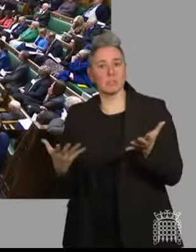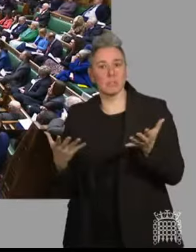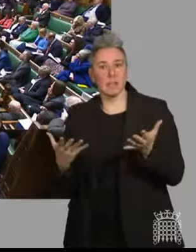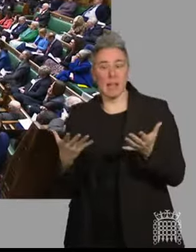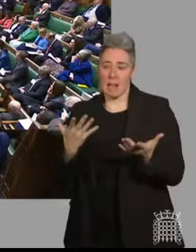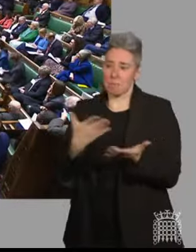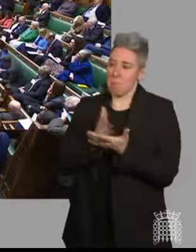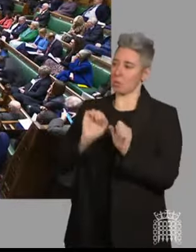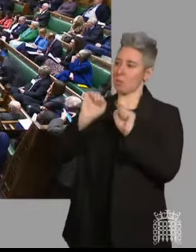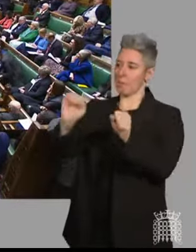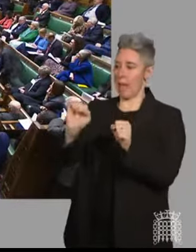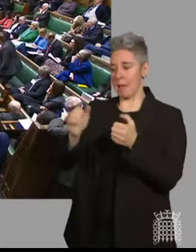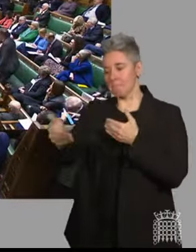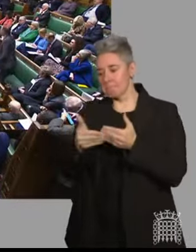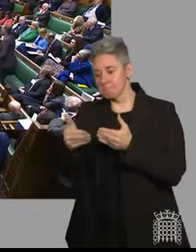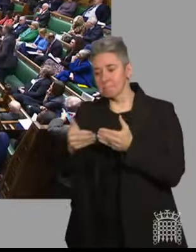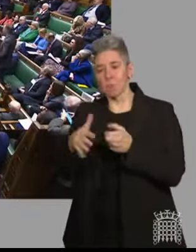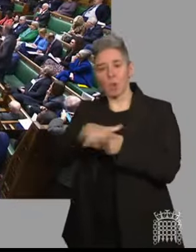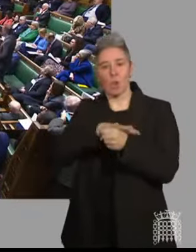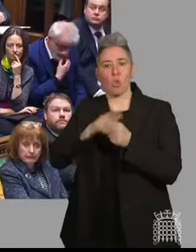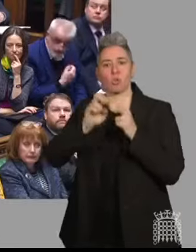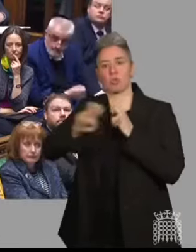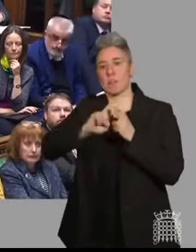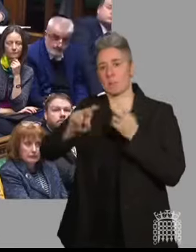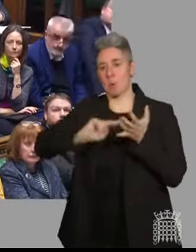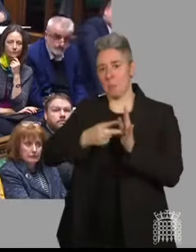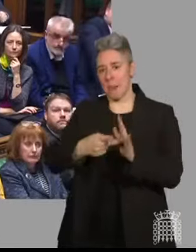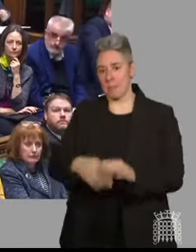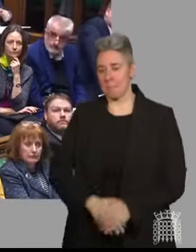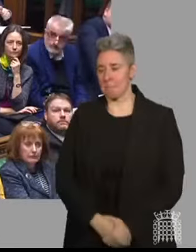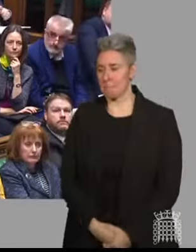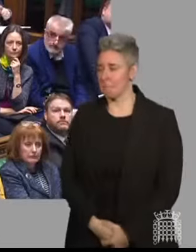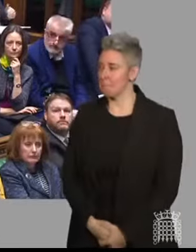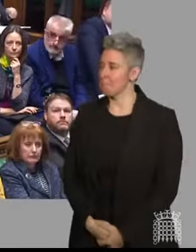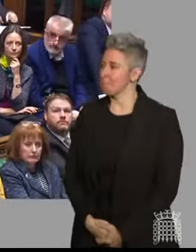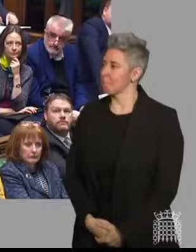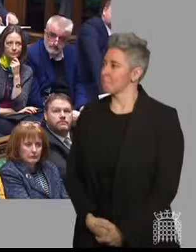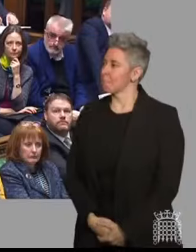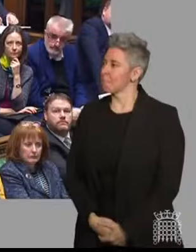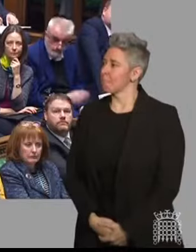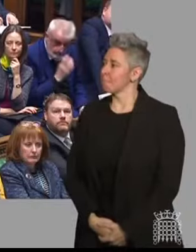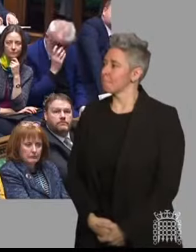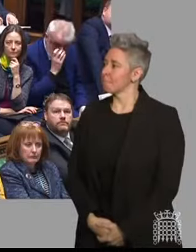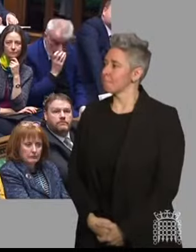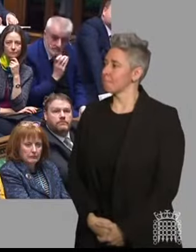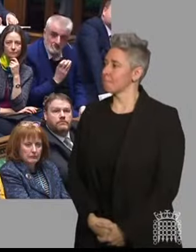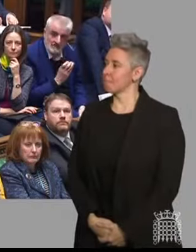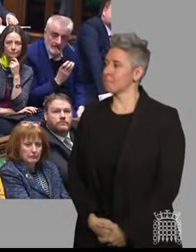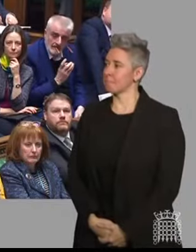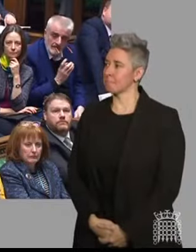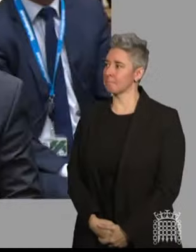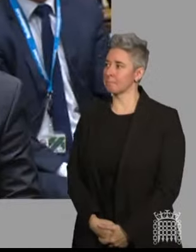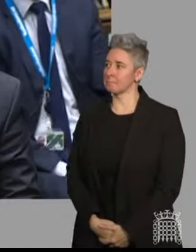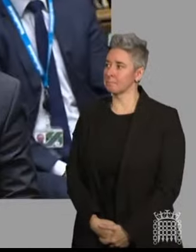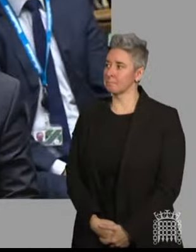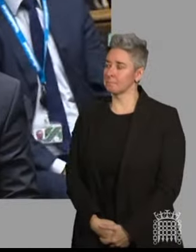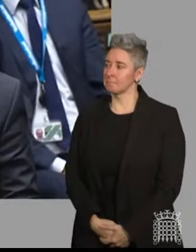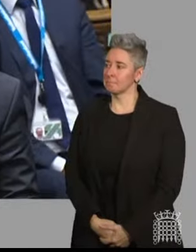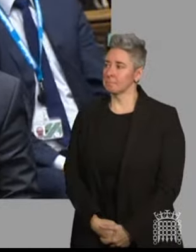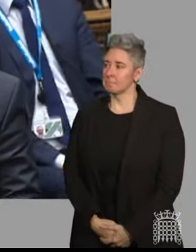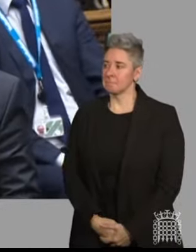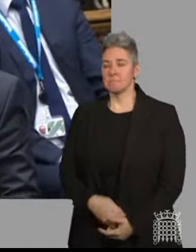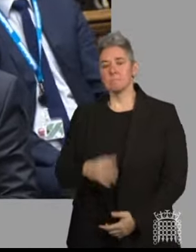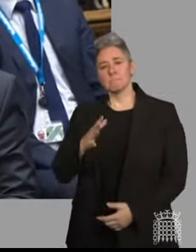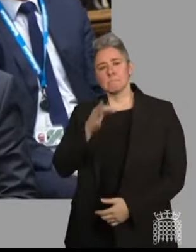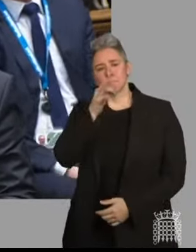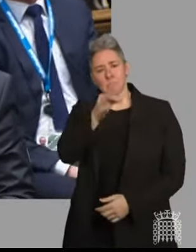want to see MacDonald? Thank you, Mr. Speaker. Has the Prime Minister seen the utterly damning new UNICEF report showing child